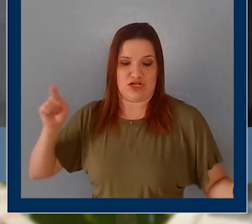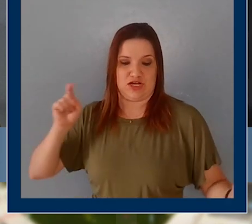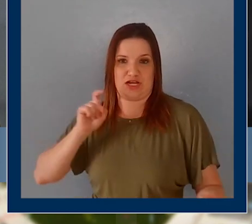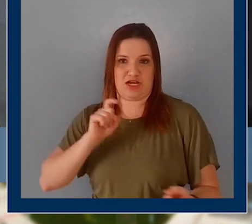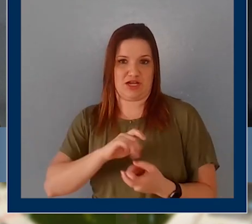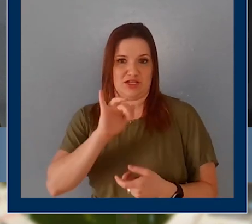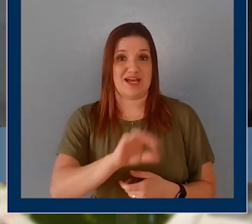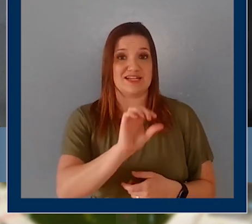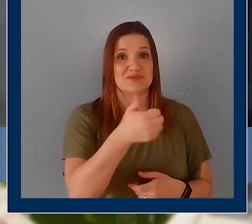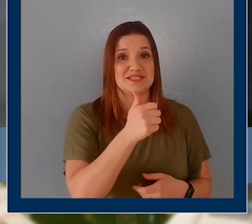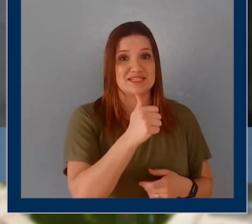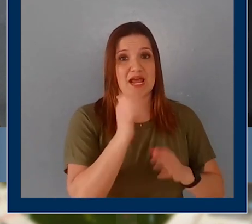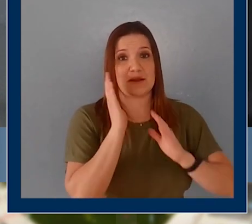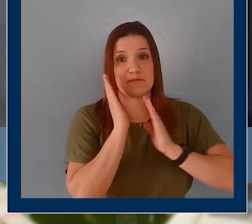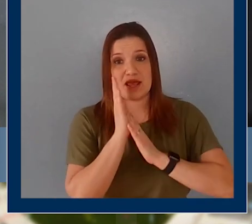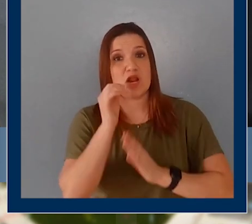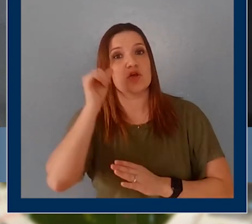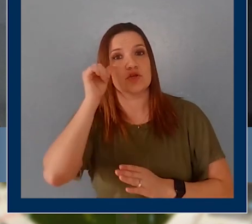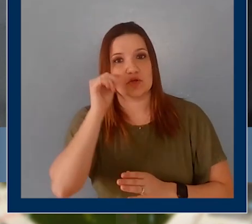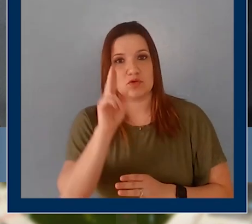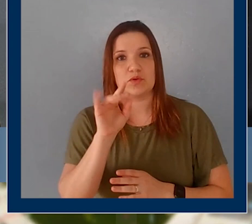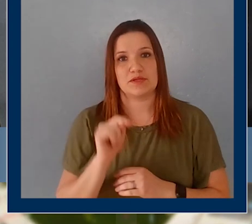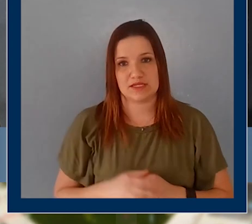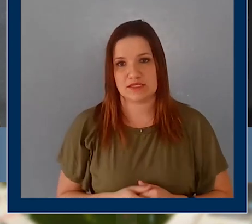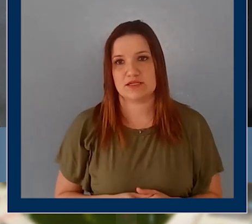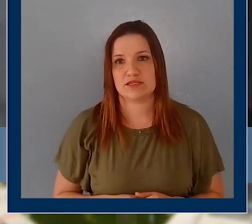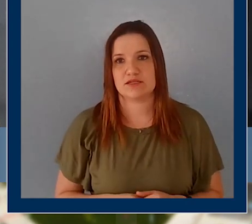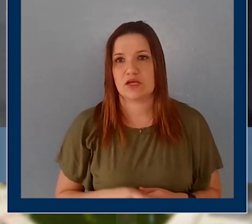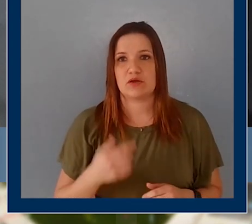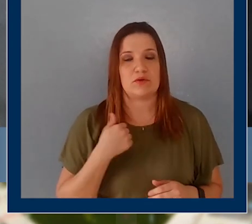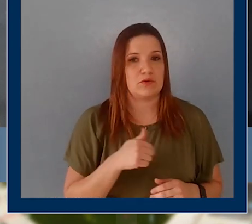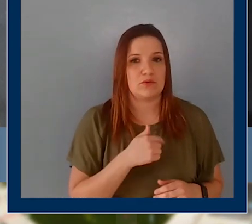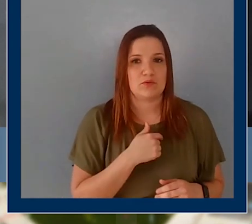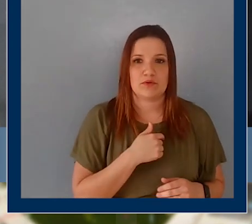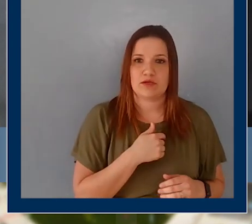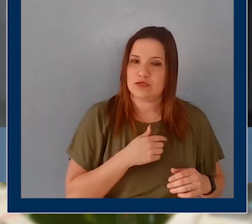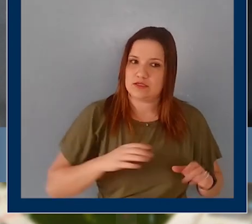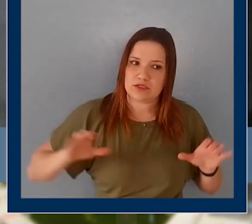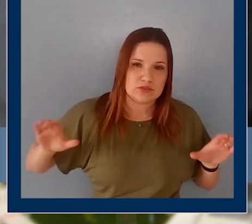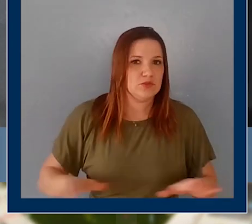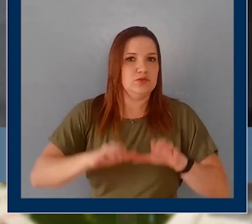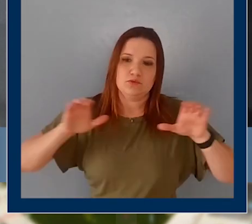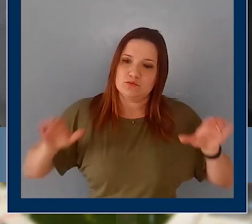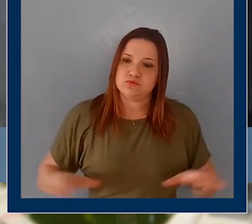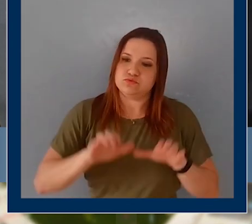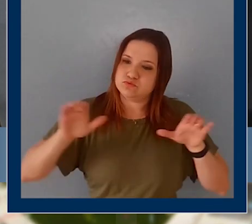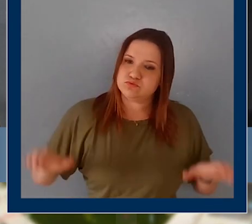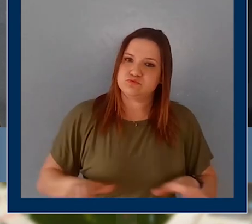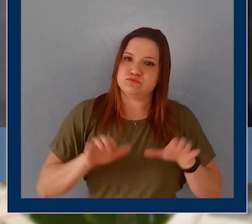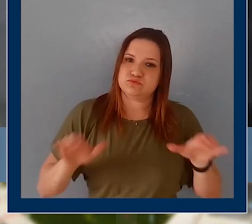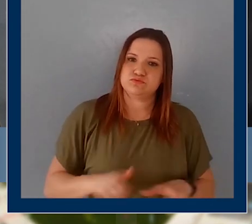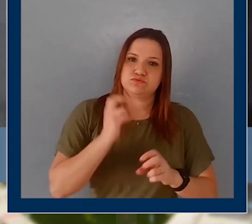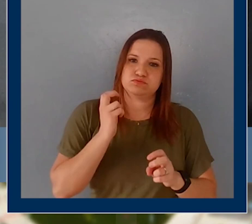that NICU unit right now. And then our endoscopy center, where we do colonoscopies and